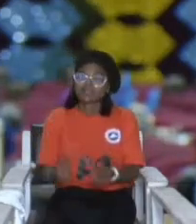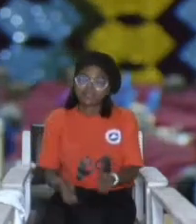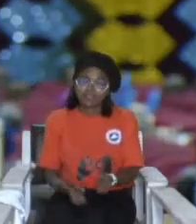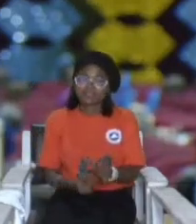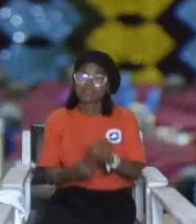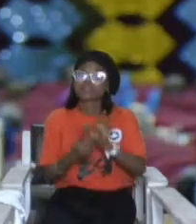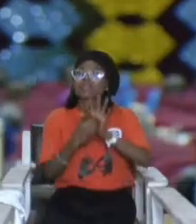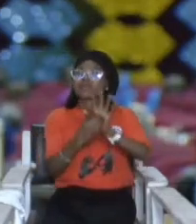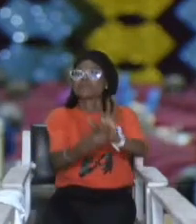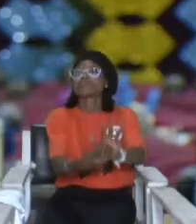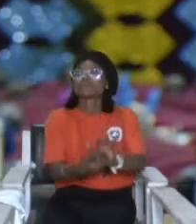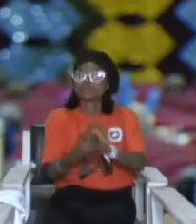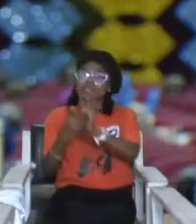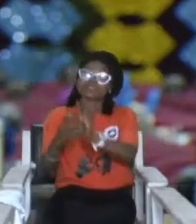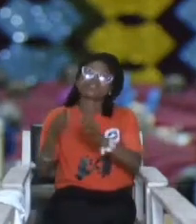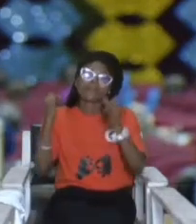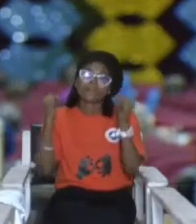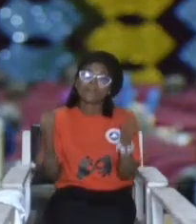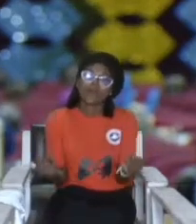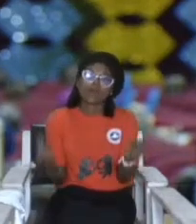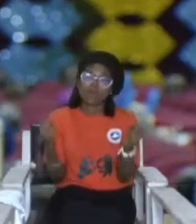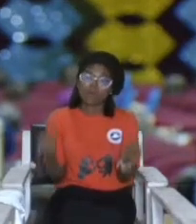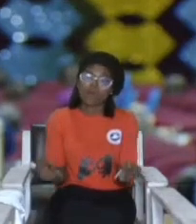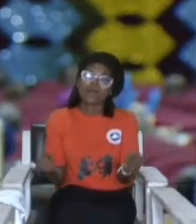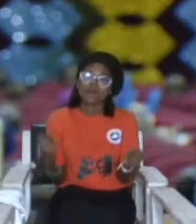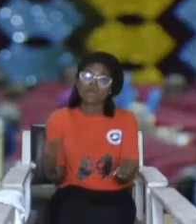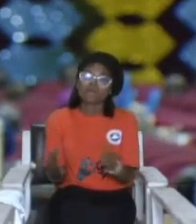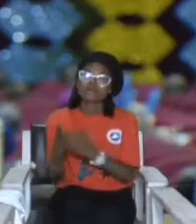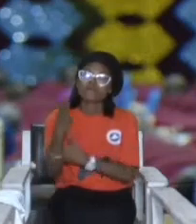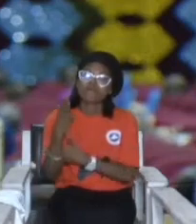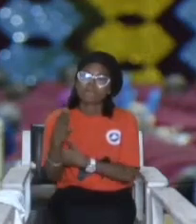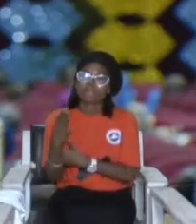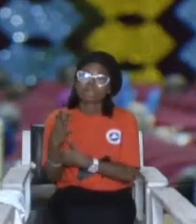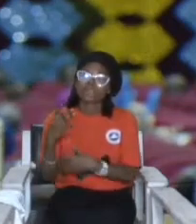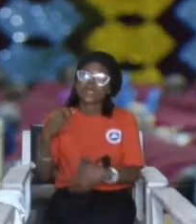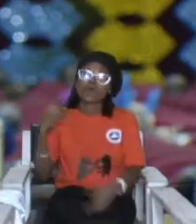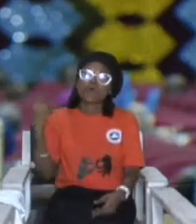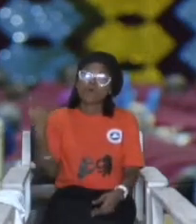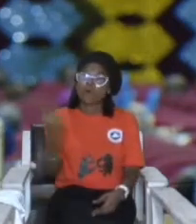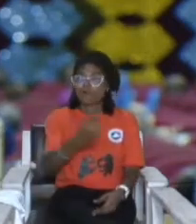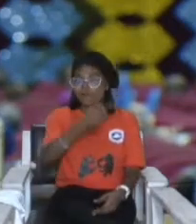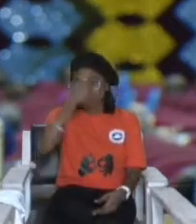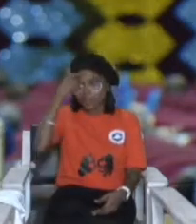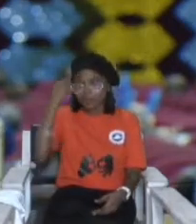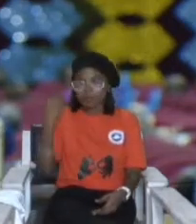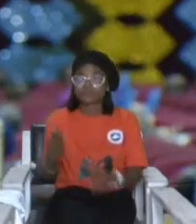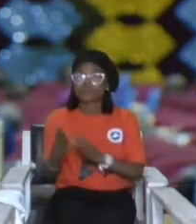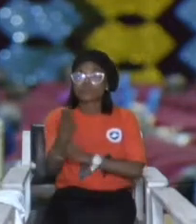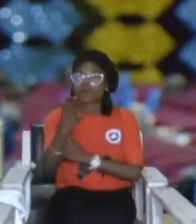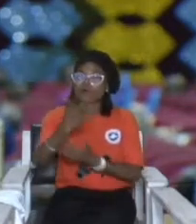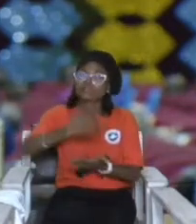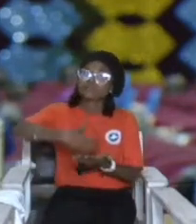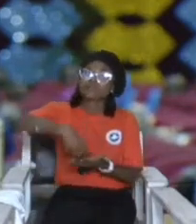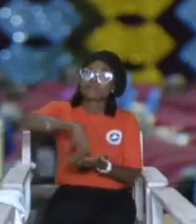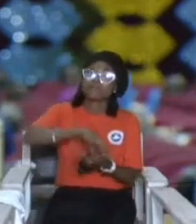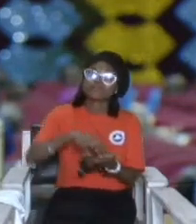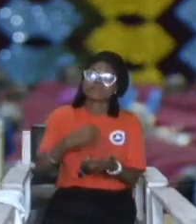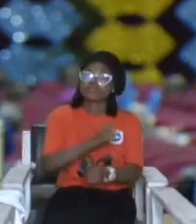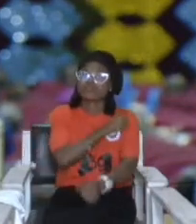that God did through him in Egypt, only because God mixed with the authority of man the rod of fire.